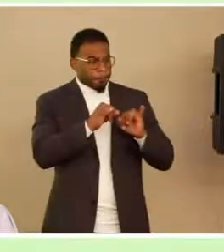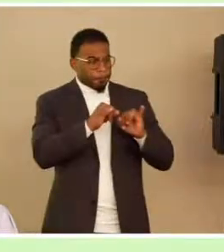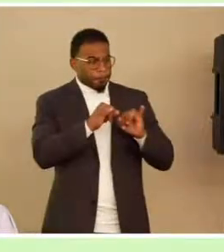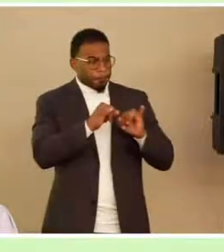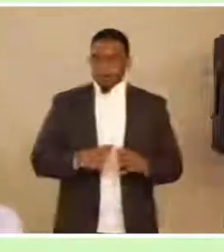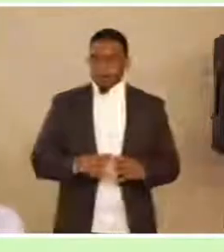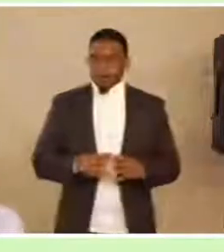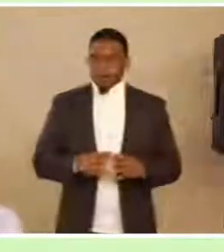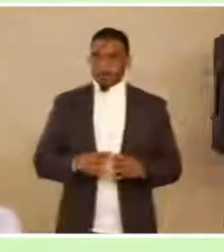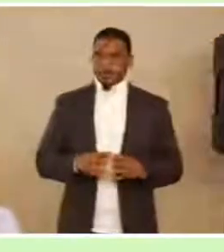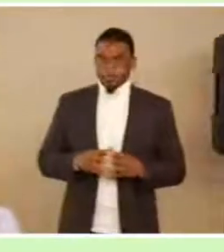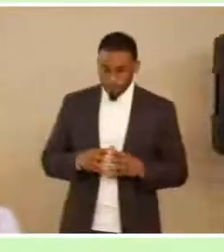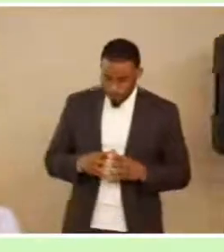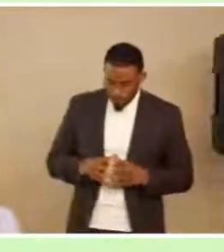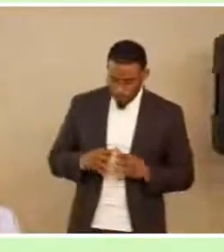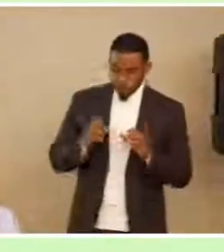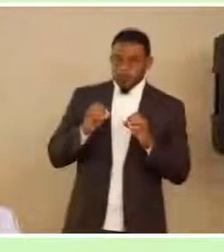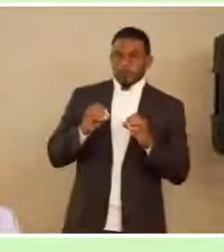now?